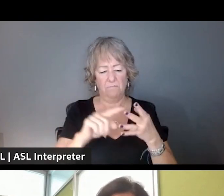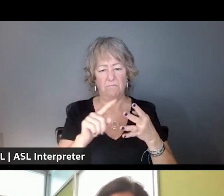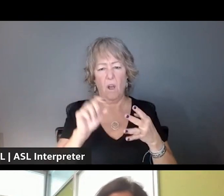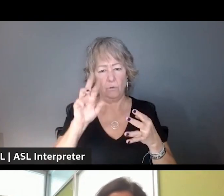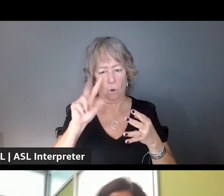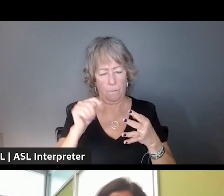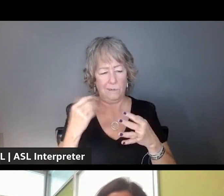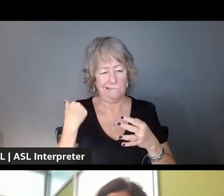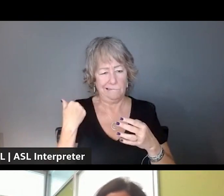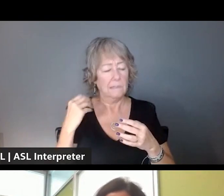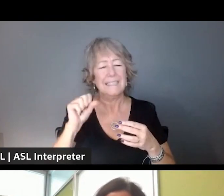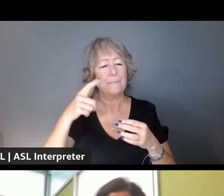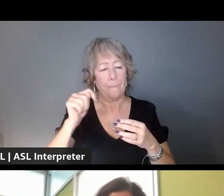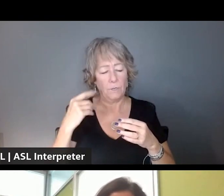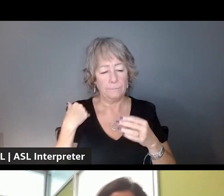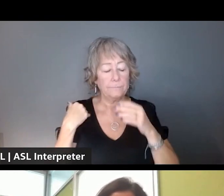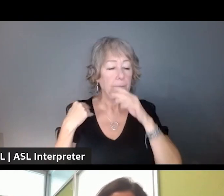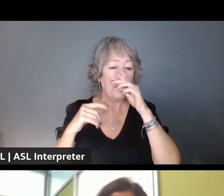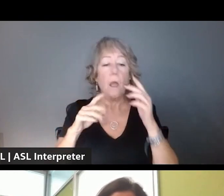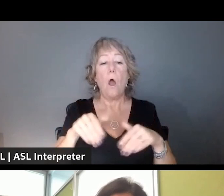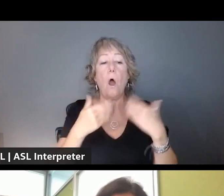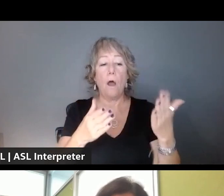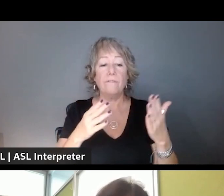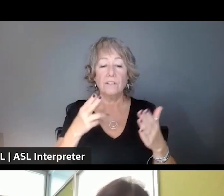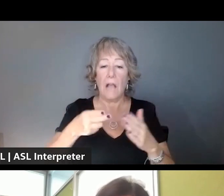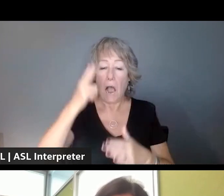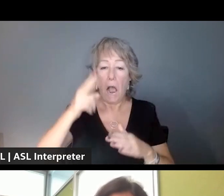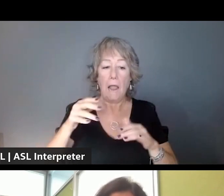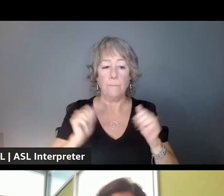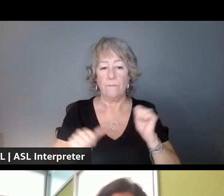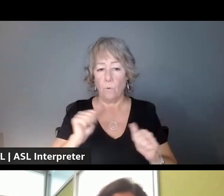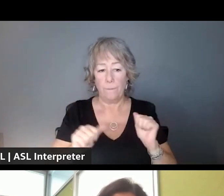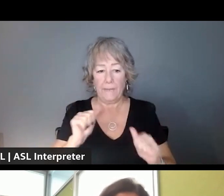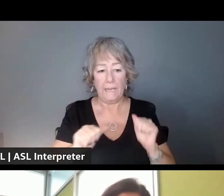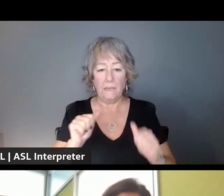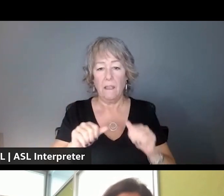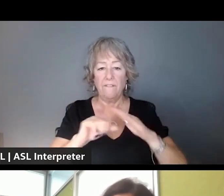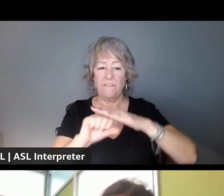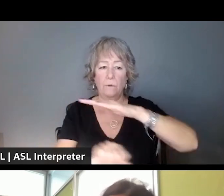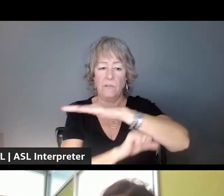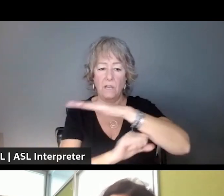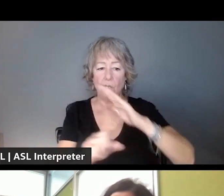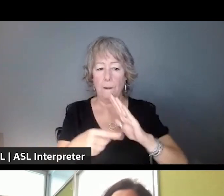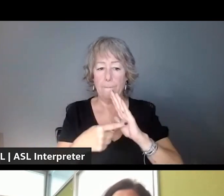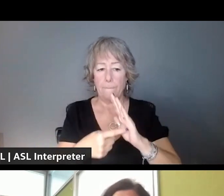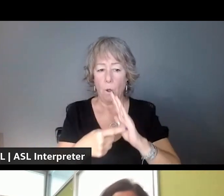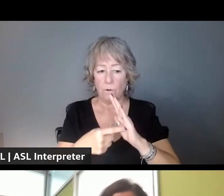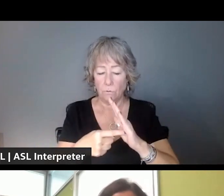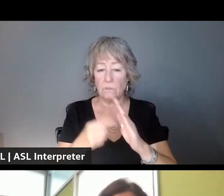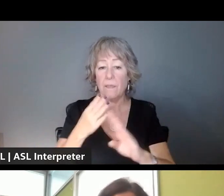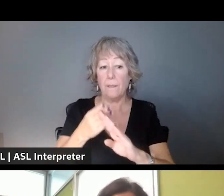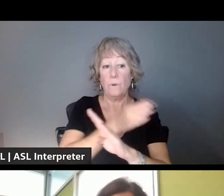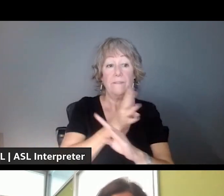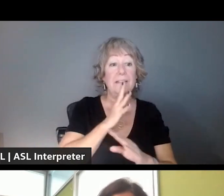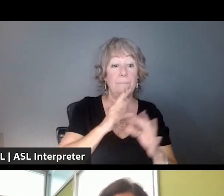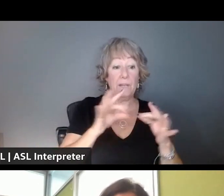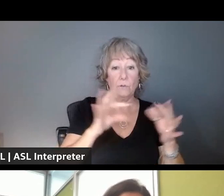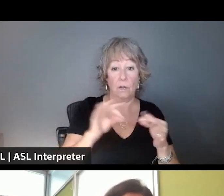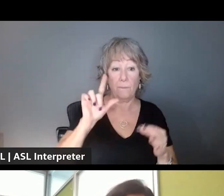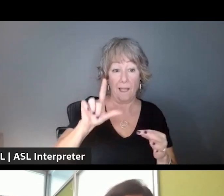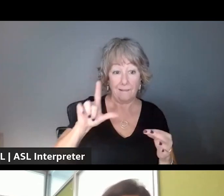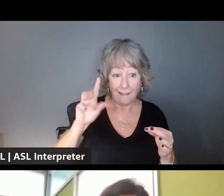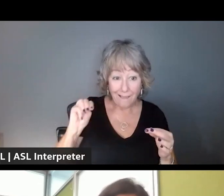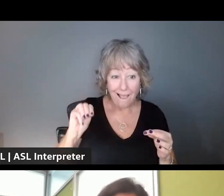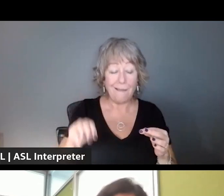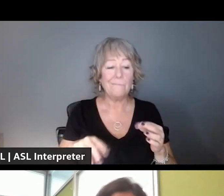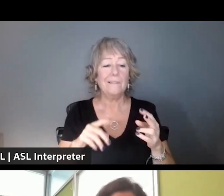service that offers choice of high-performing foundation models. The previous speaker just spoke a lot about large language models. Large